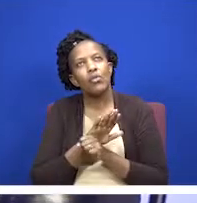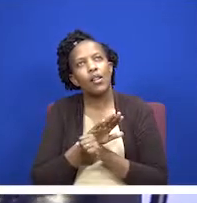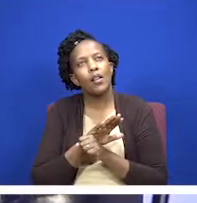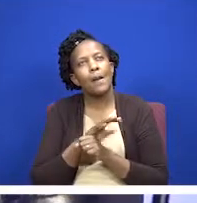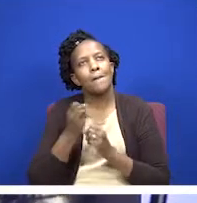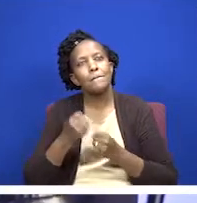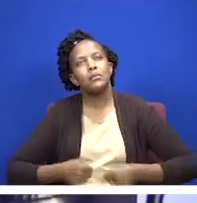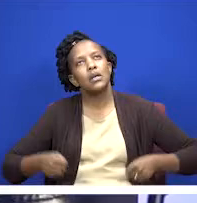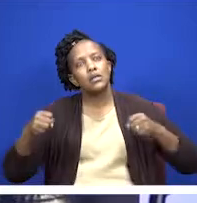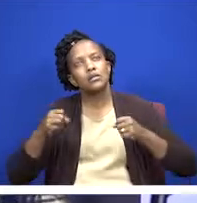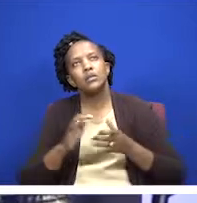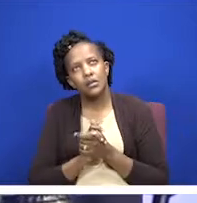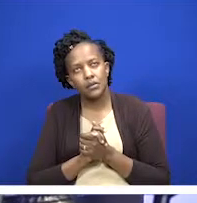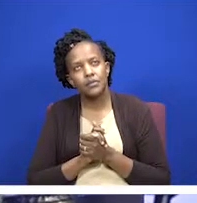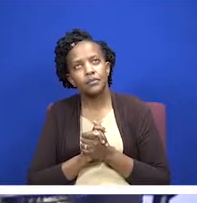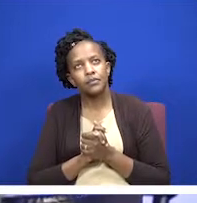That means